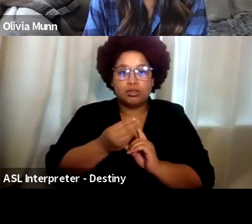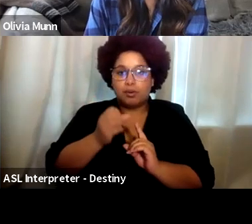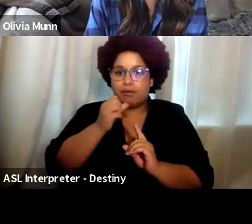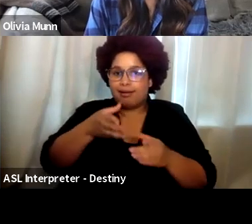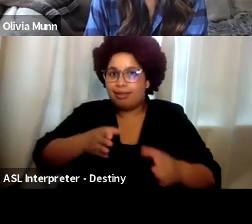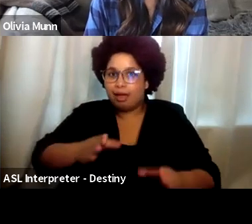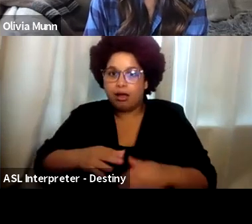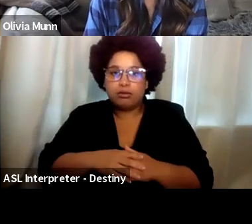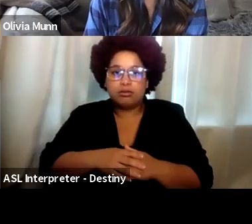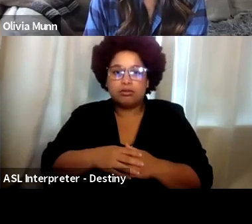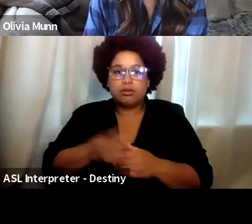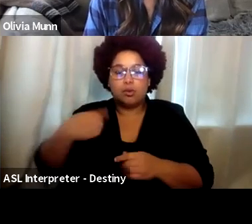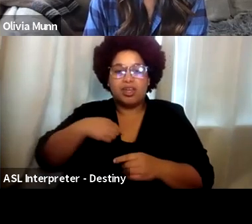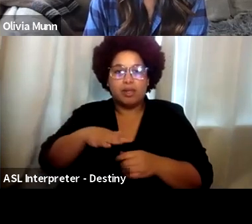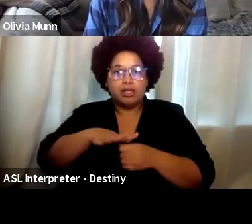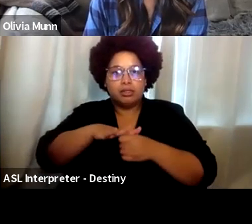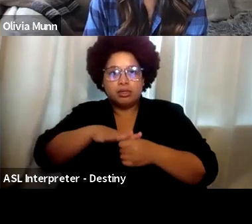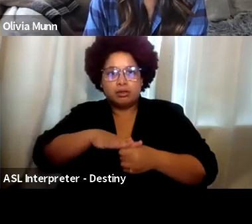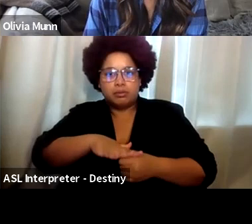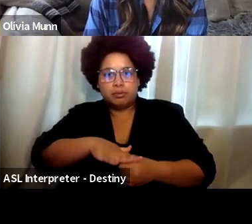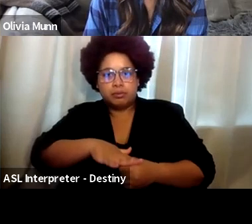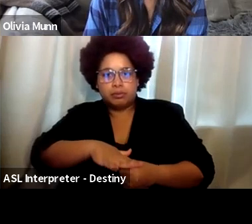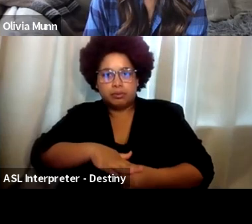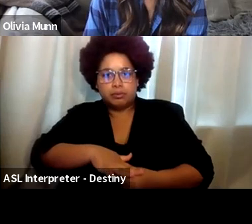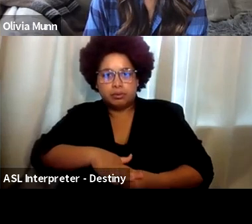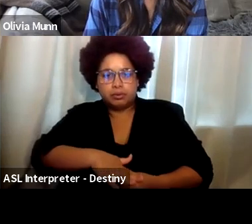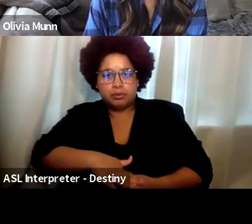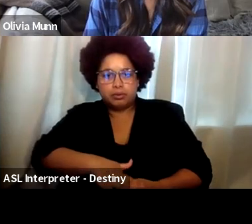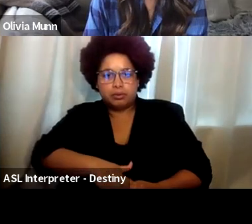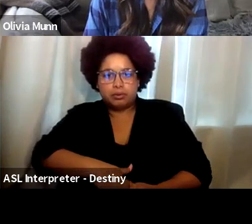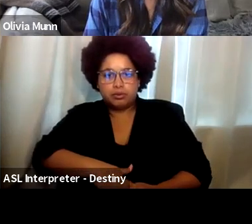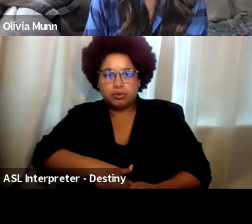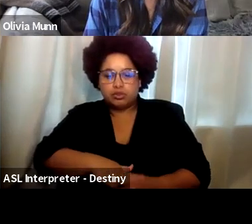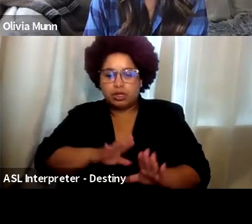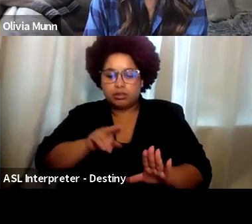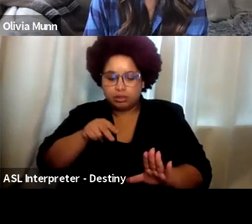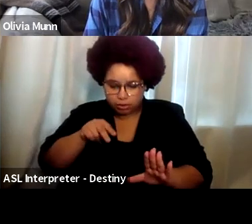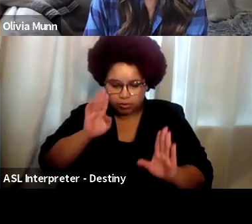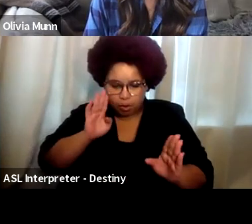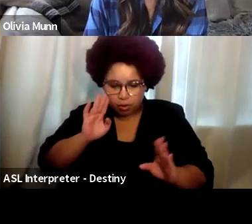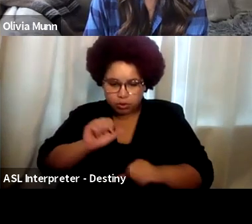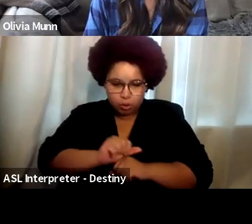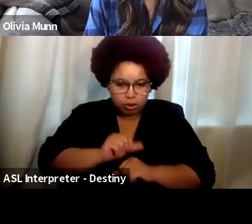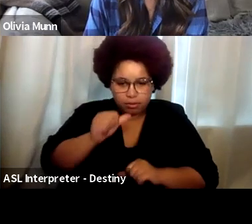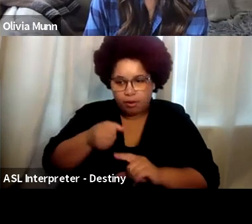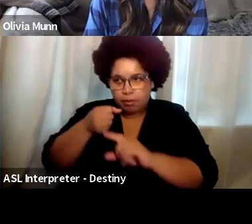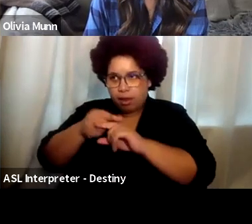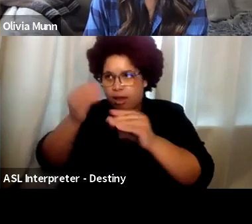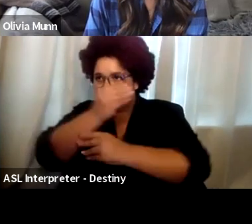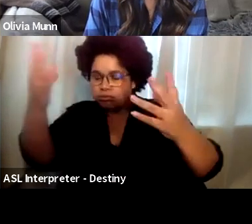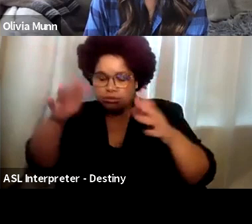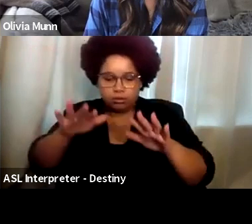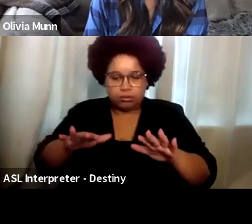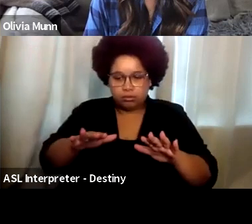like culturally we've been kind of pushed down so not much to just kind of keep our nose to the grindstones and not make waves, that now